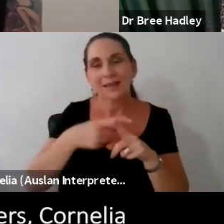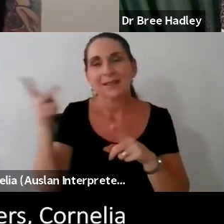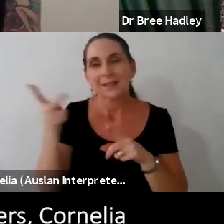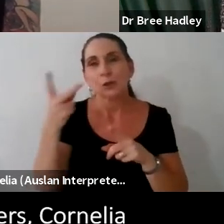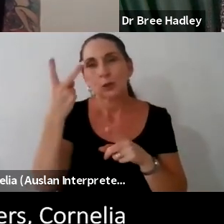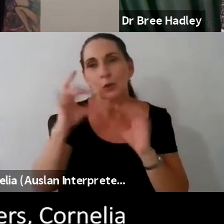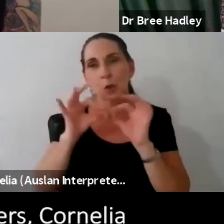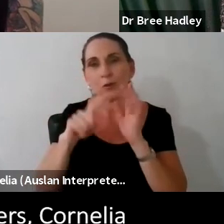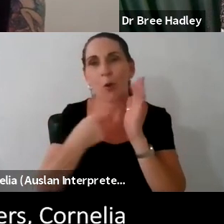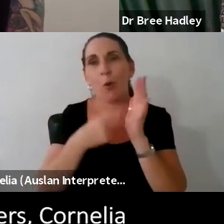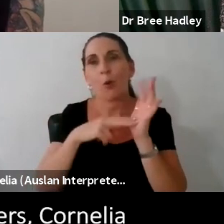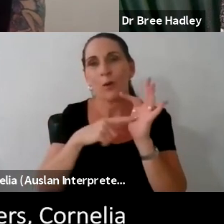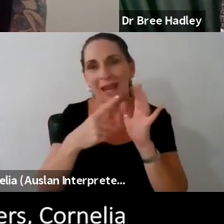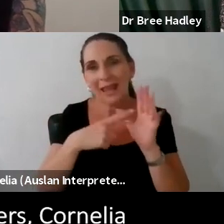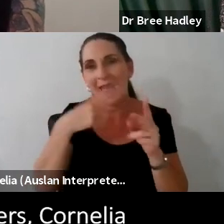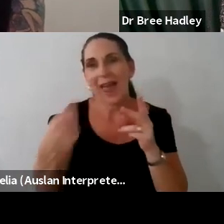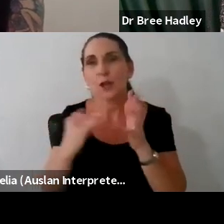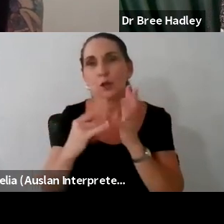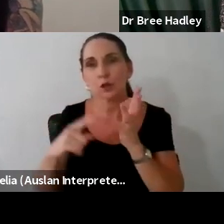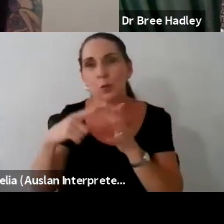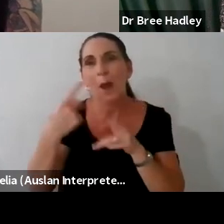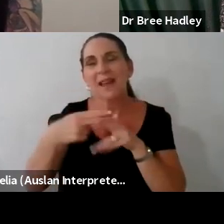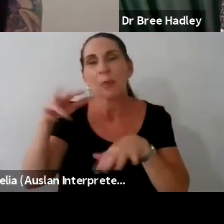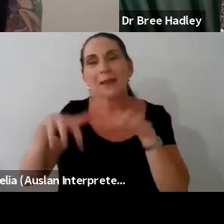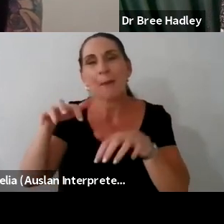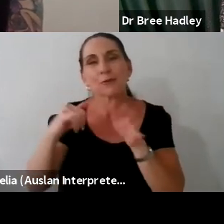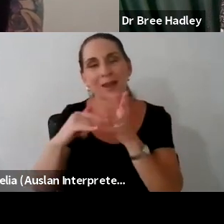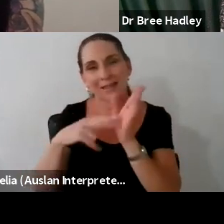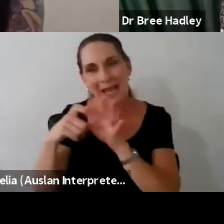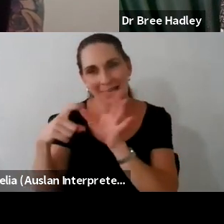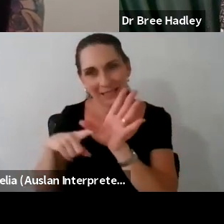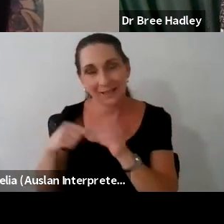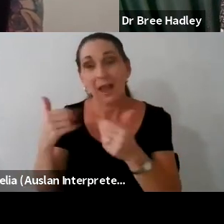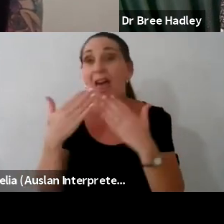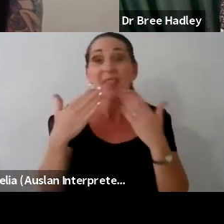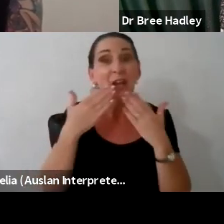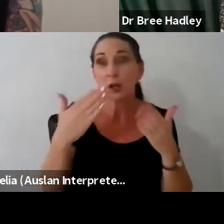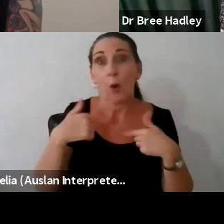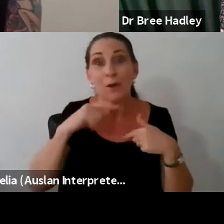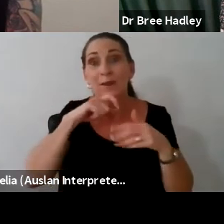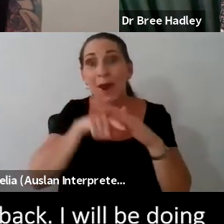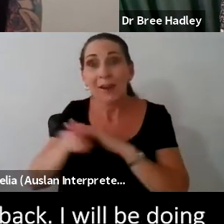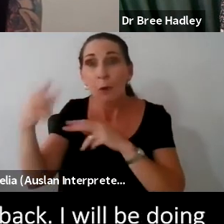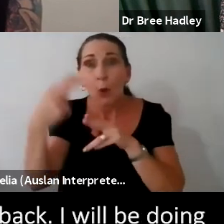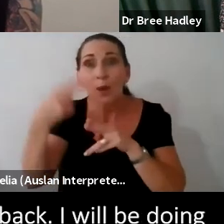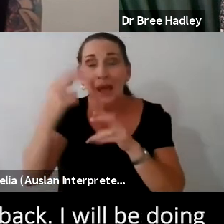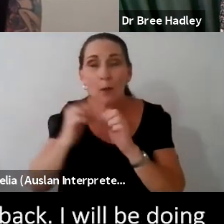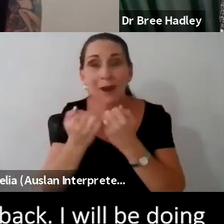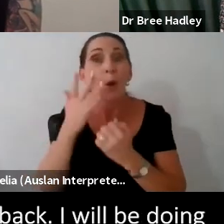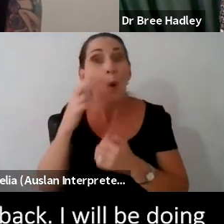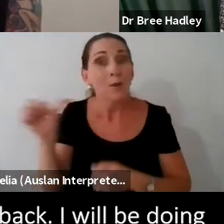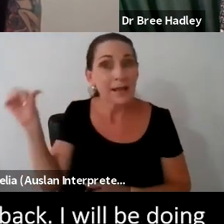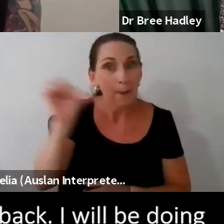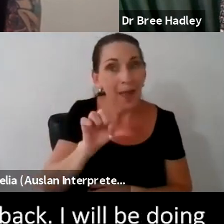interpreters Cornelia and Sue and captioner Sandy. Thank you so much. We're going away for a quick break, but then when we come